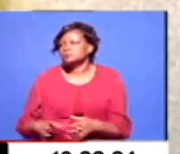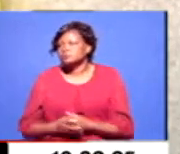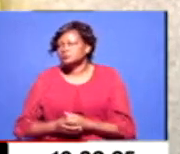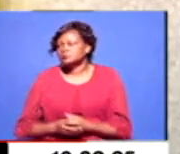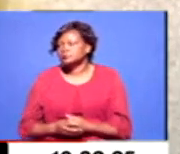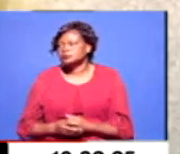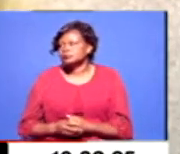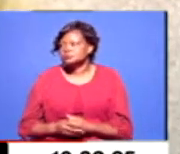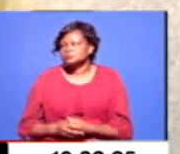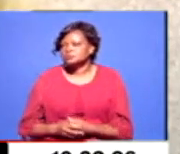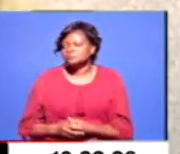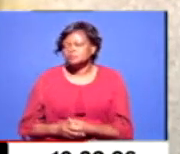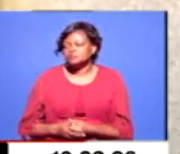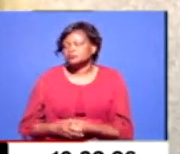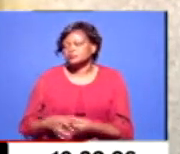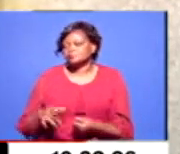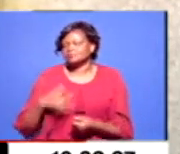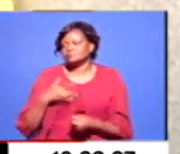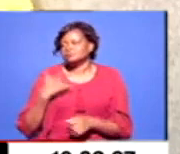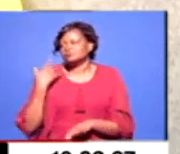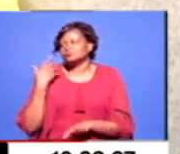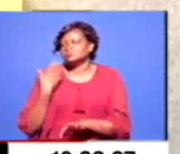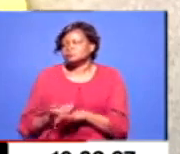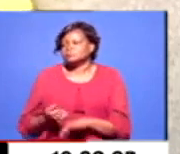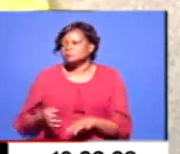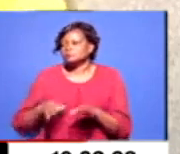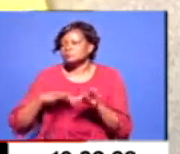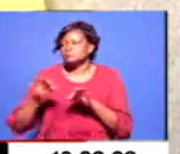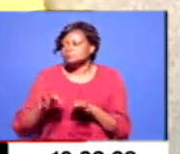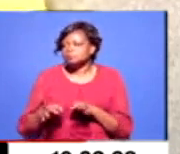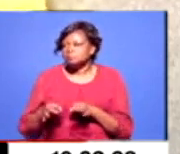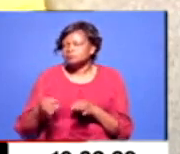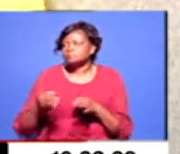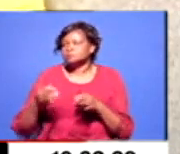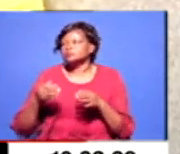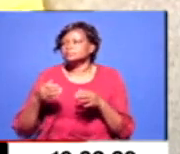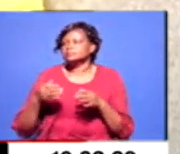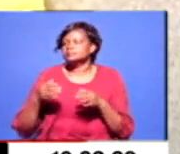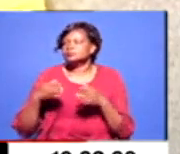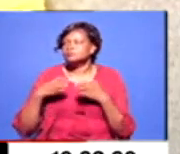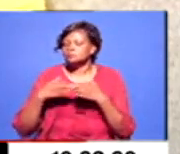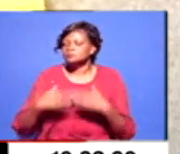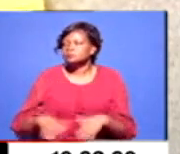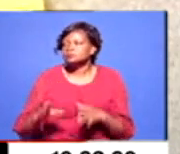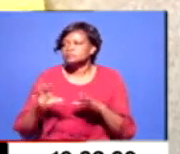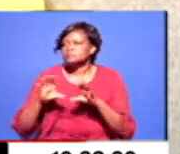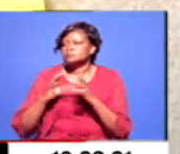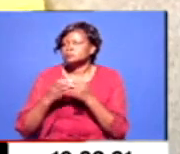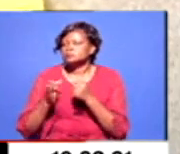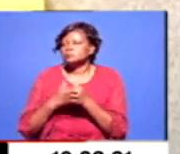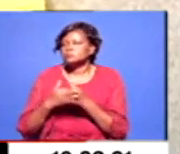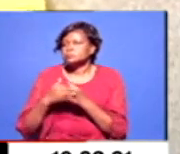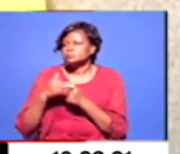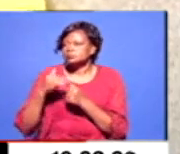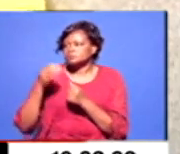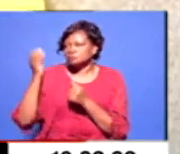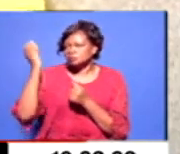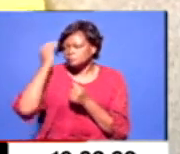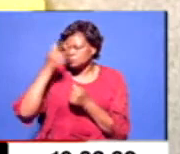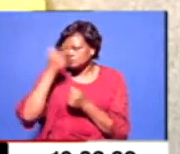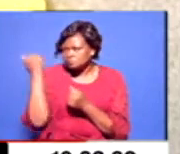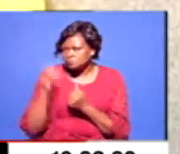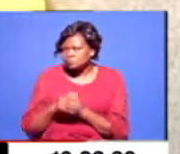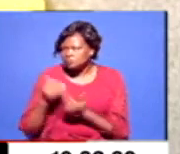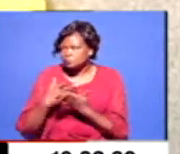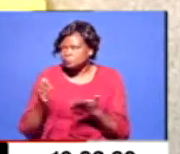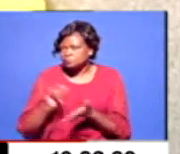hard to start explaining reproductive health to a standard 8 pupil, because this is something